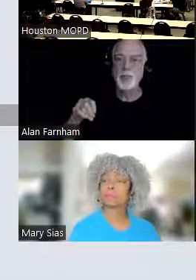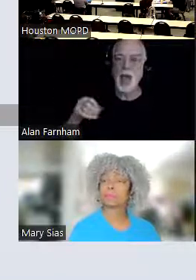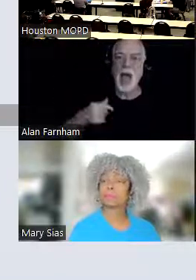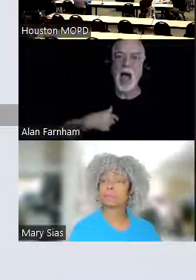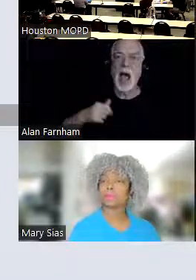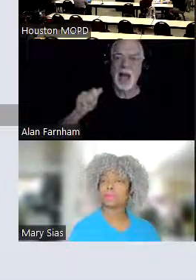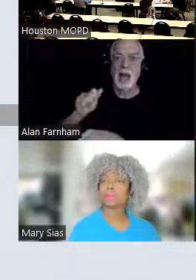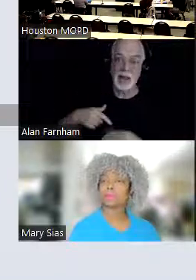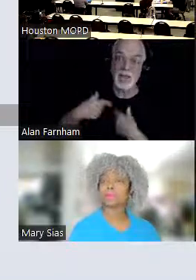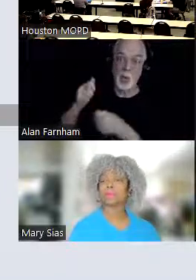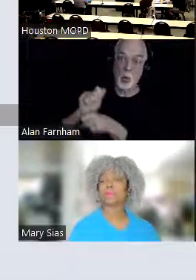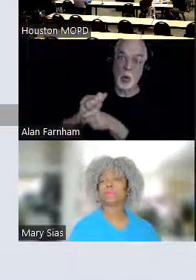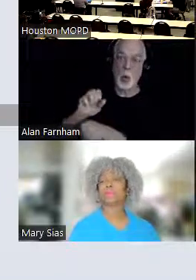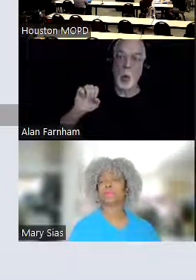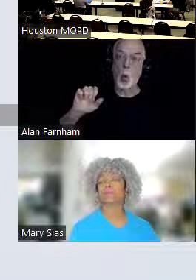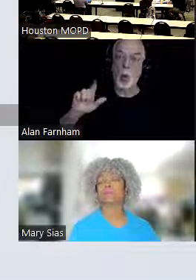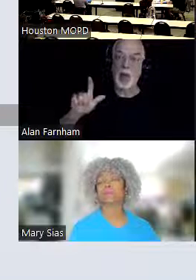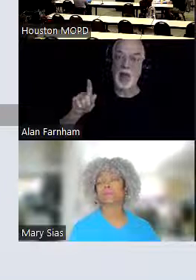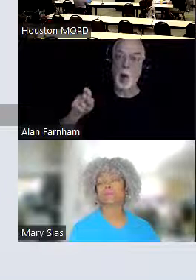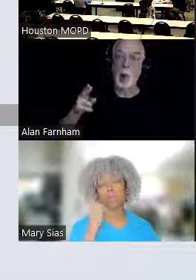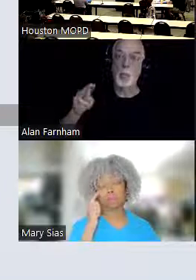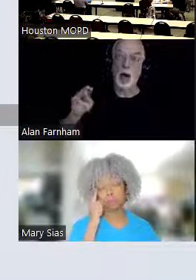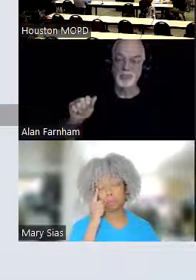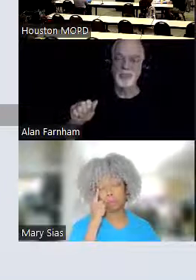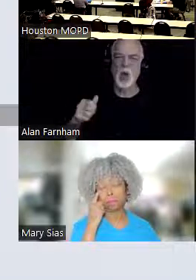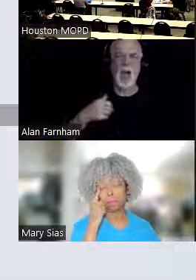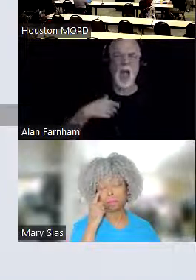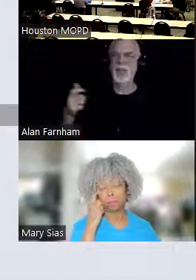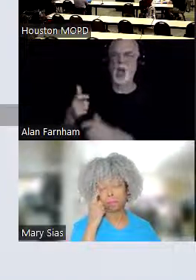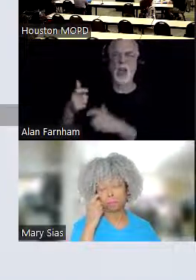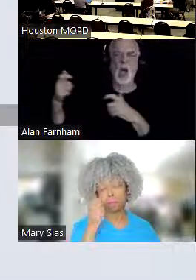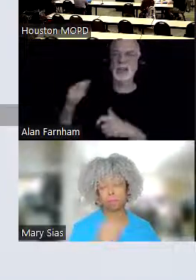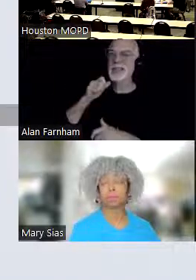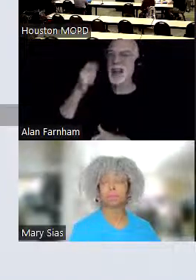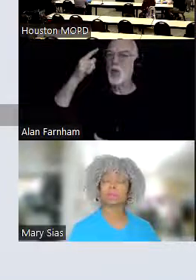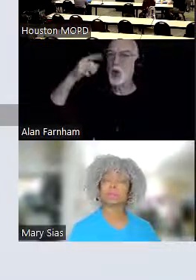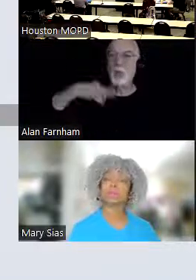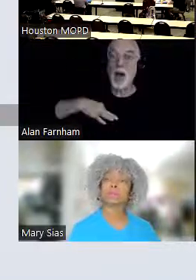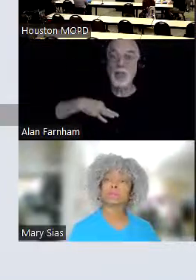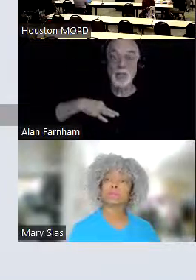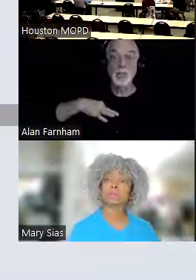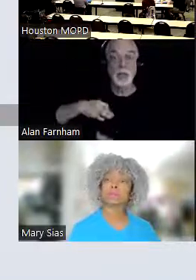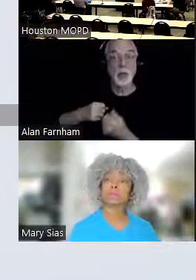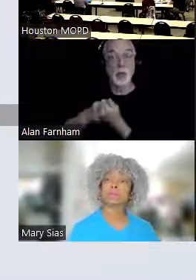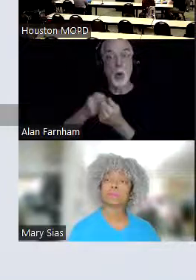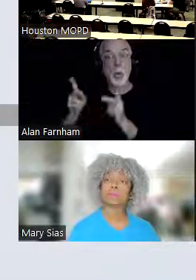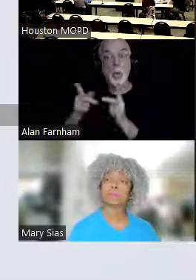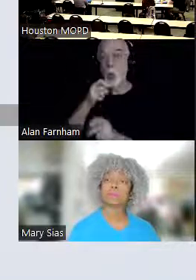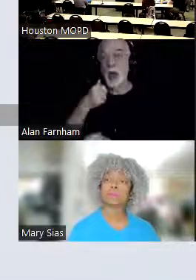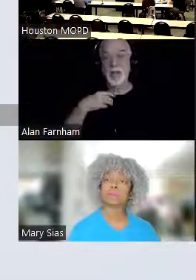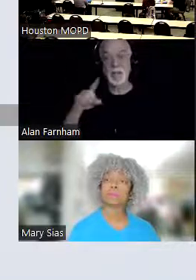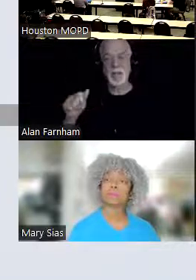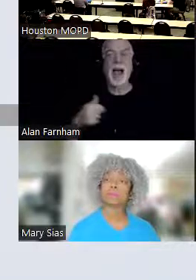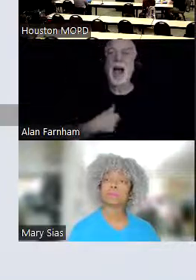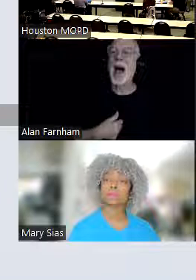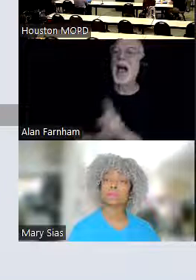Oklahoma. And we had one of the largest nonprofits for people with disability. I asked one time to go to